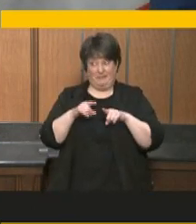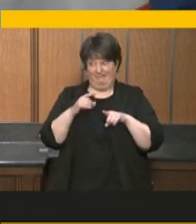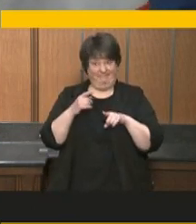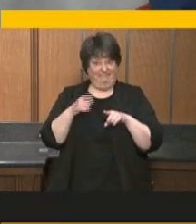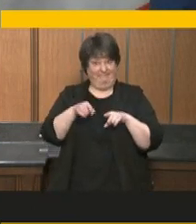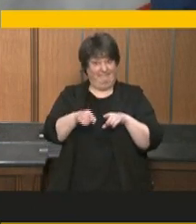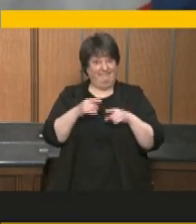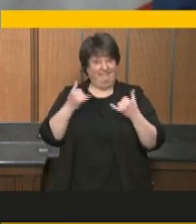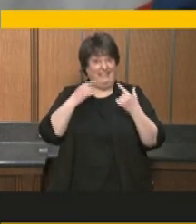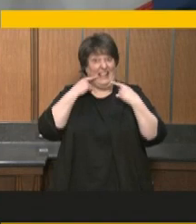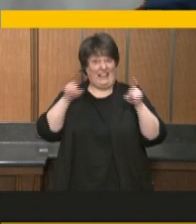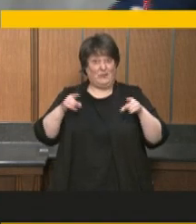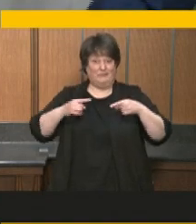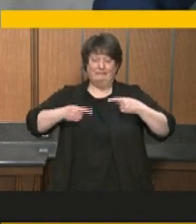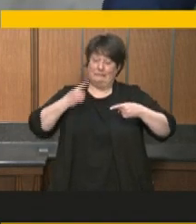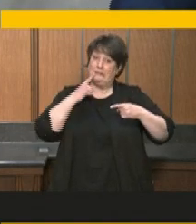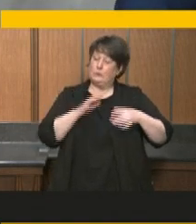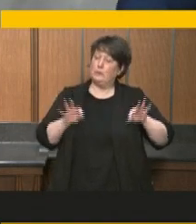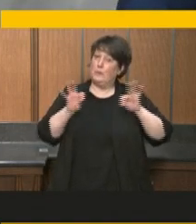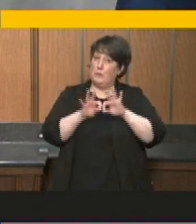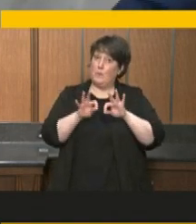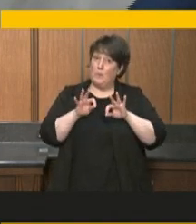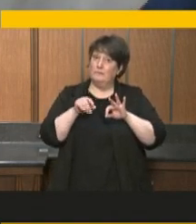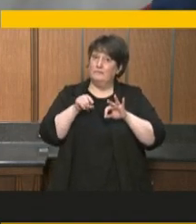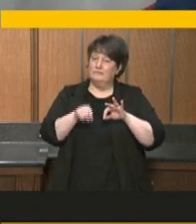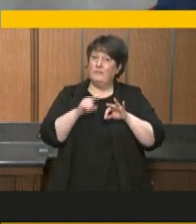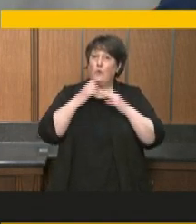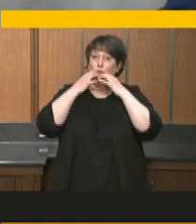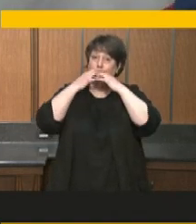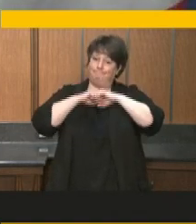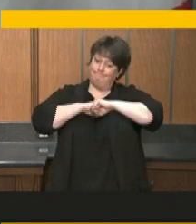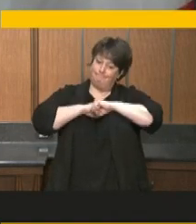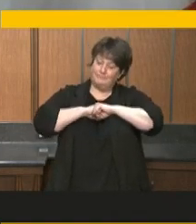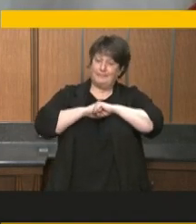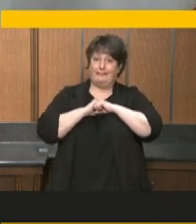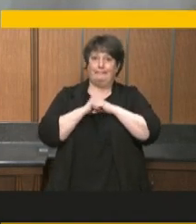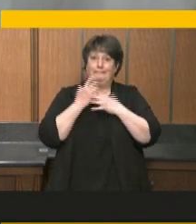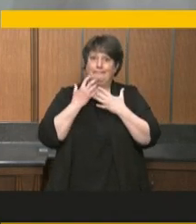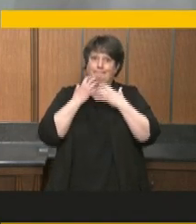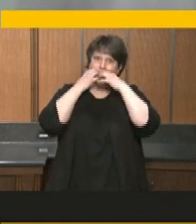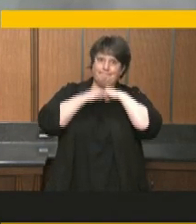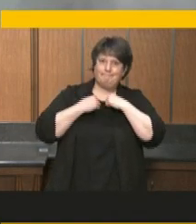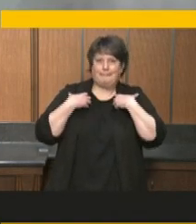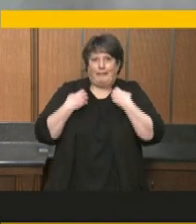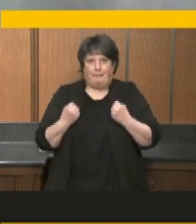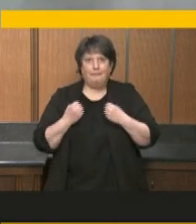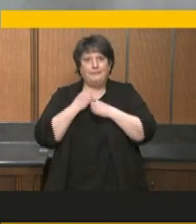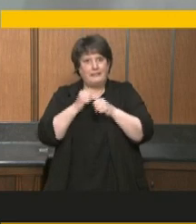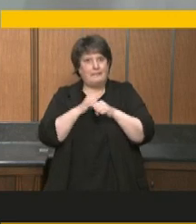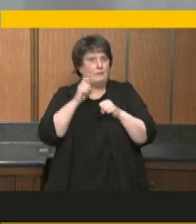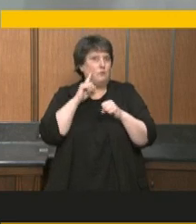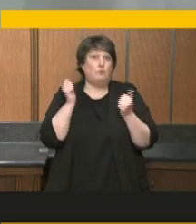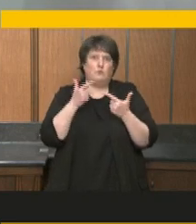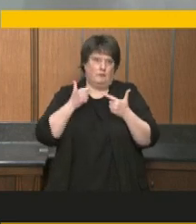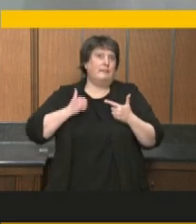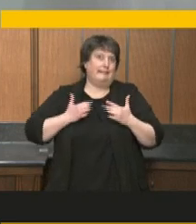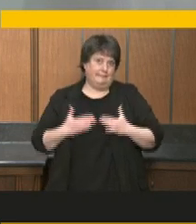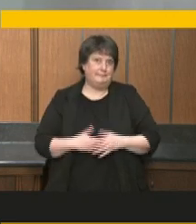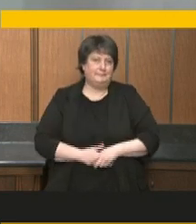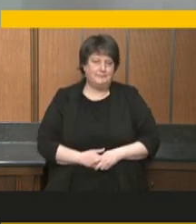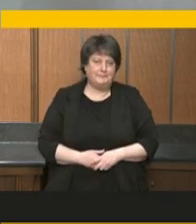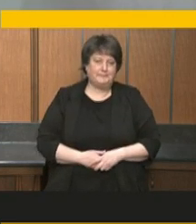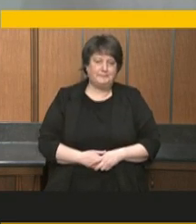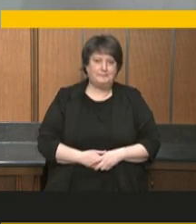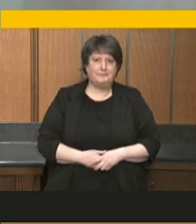today are both very important steps to support the health and safety and wellness of all Canadians. So today I want to talk a little bit